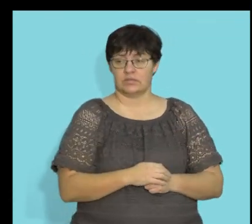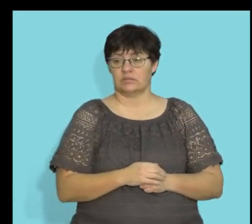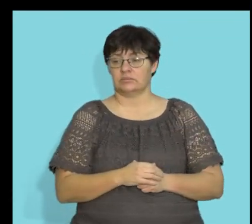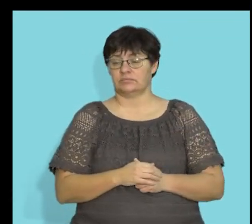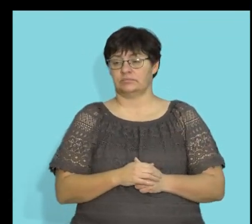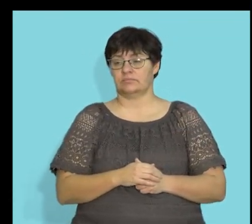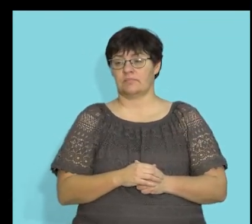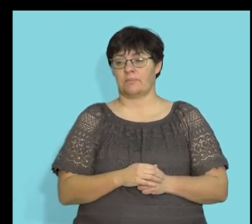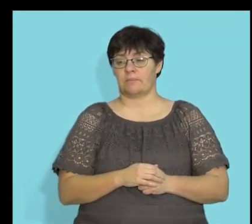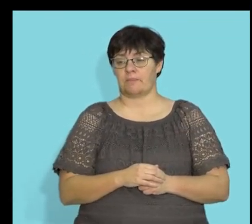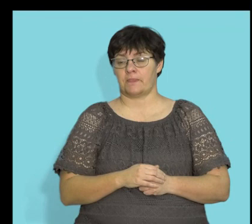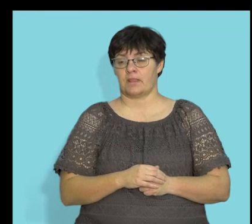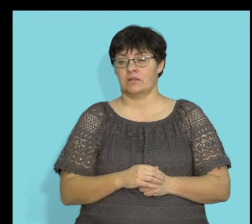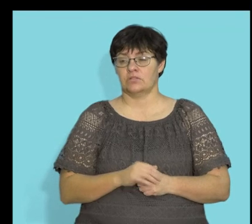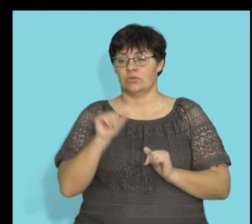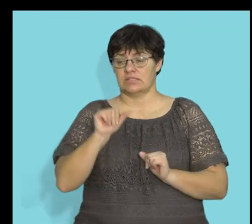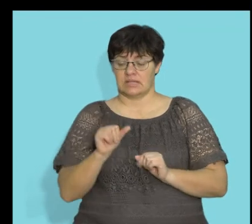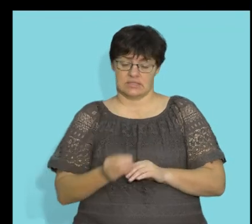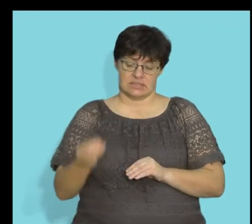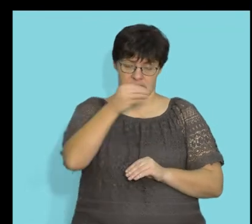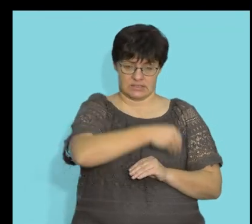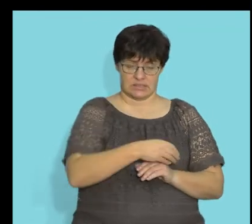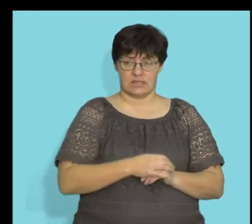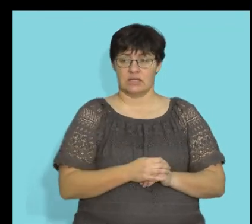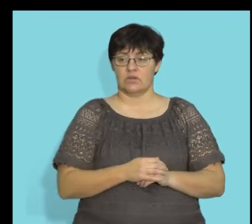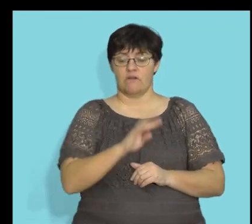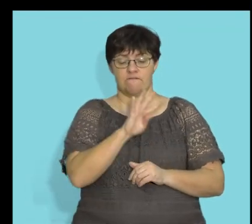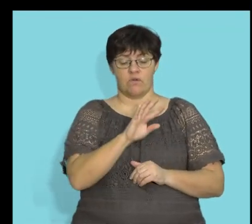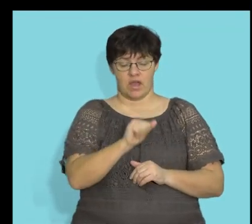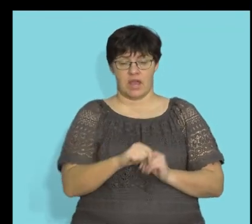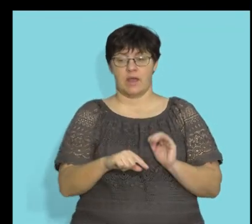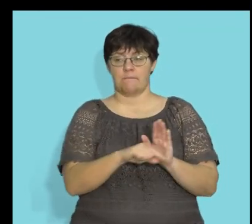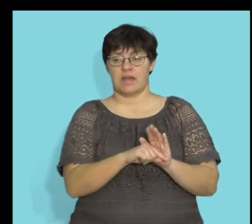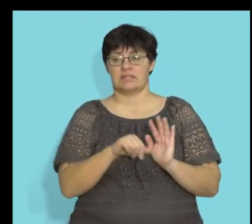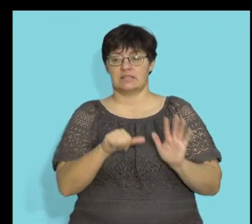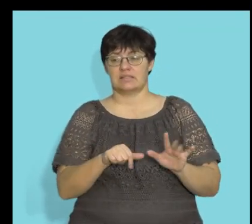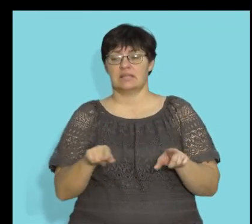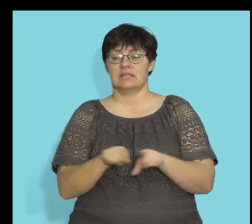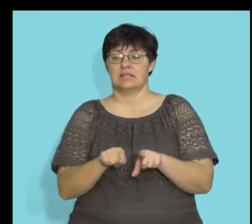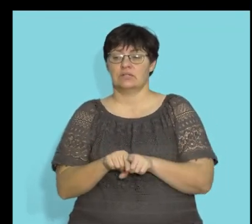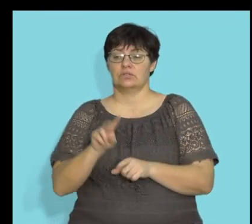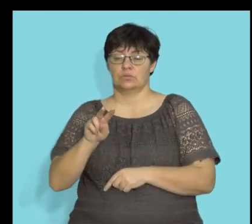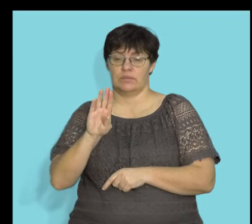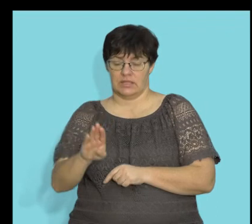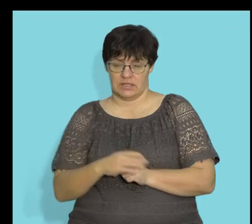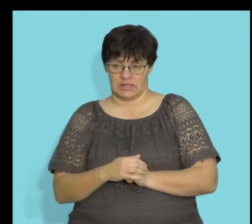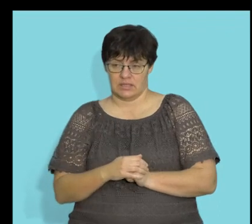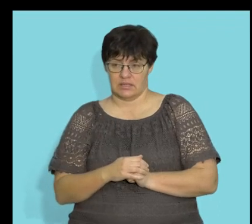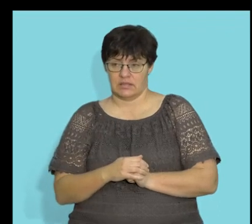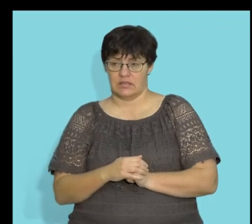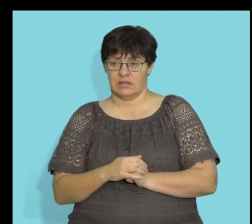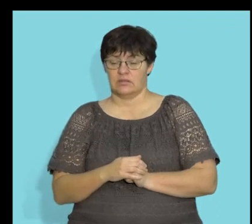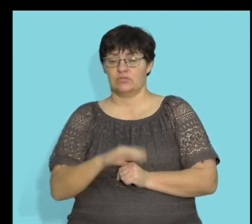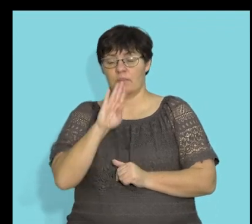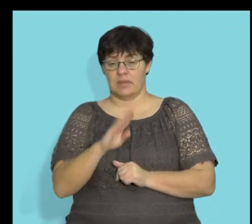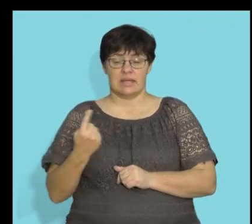I'm going to take the 6 over to the left-hand side, so I'm going to have 4a minus 6 is equal to 2b.